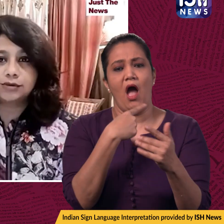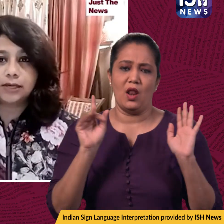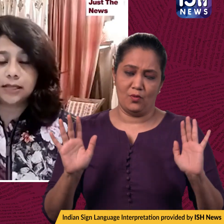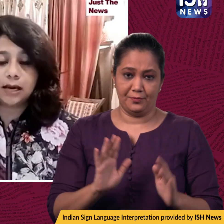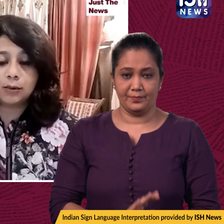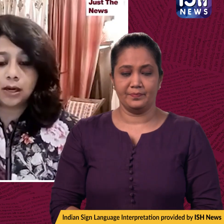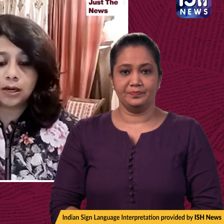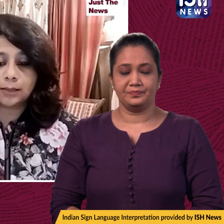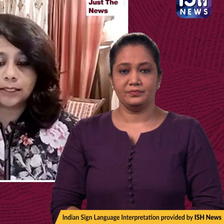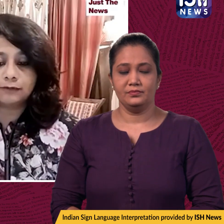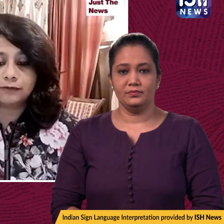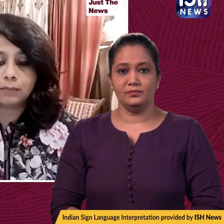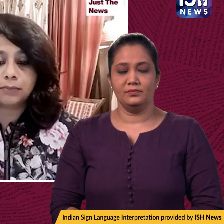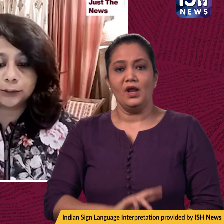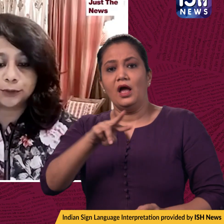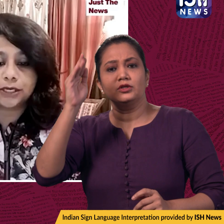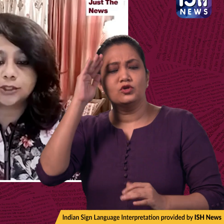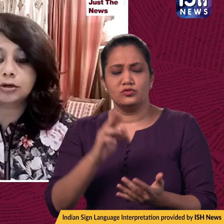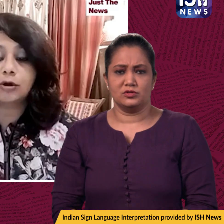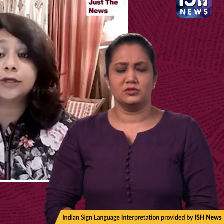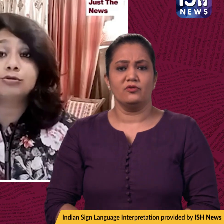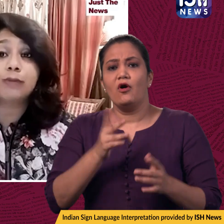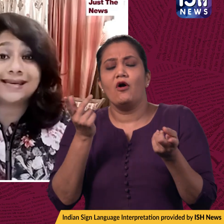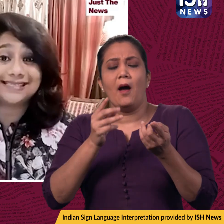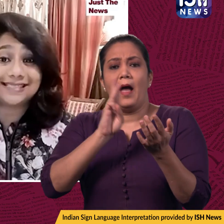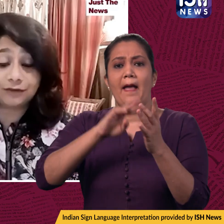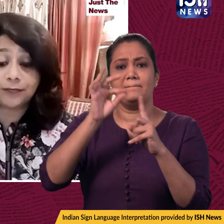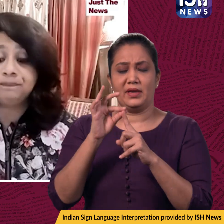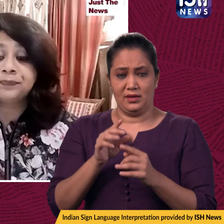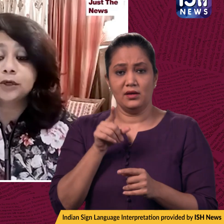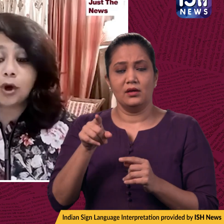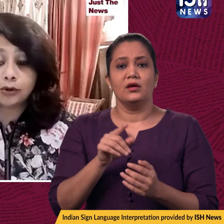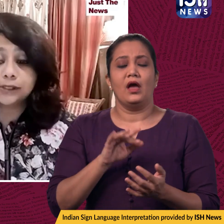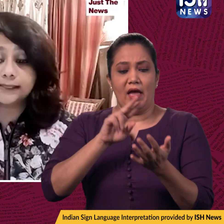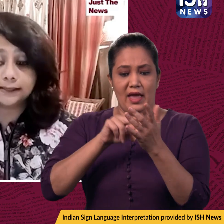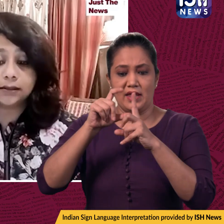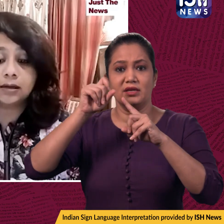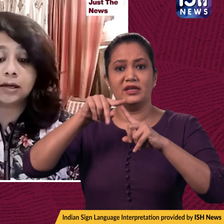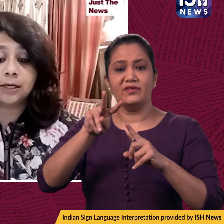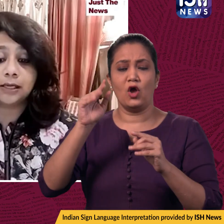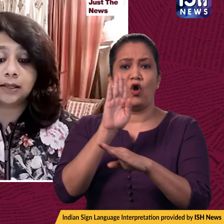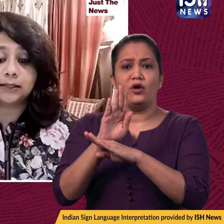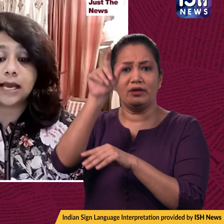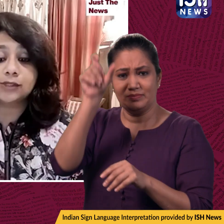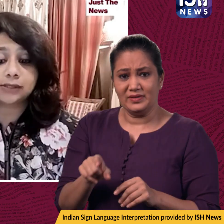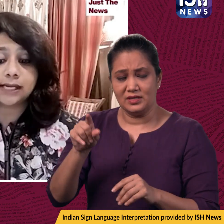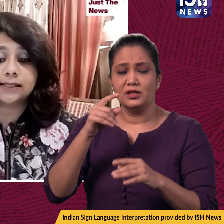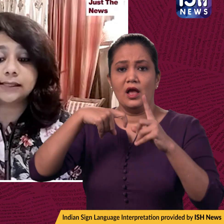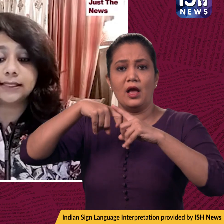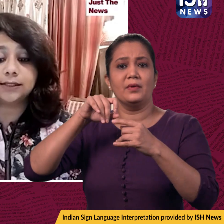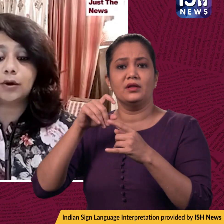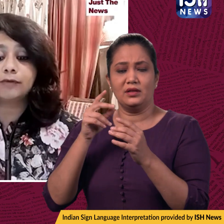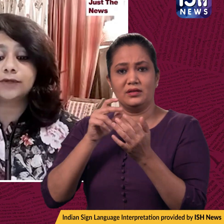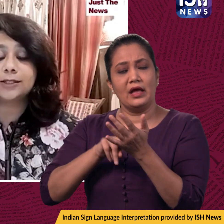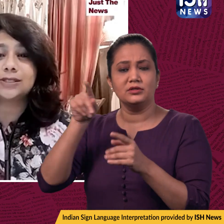other news right now, coming in from Madhya Pradesh, according to NDTV, Congress leader Kamal Nath has resigned